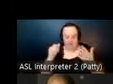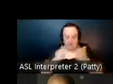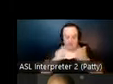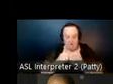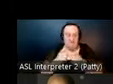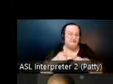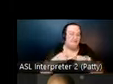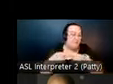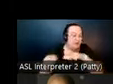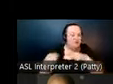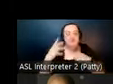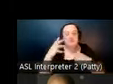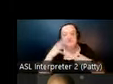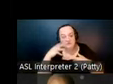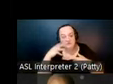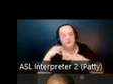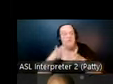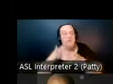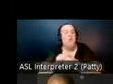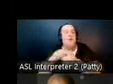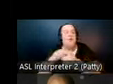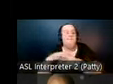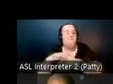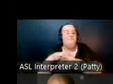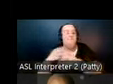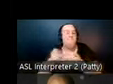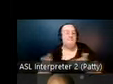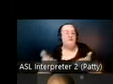specialty experience in materials conservation.